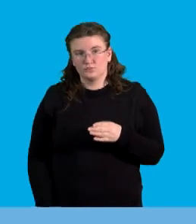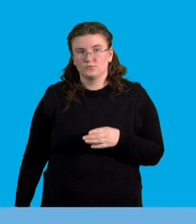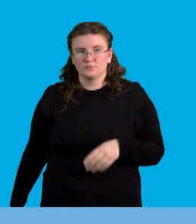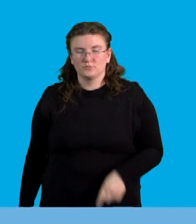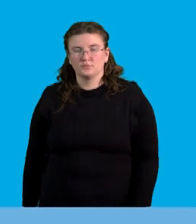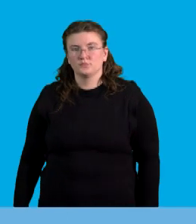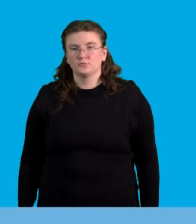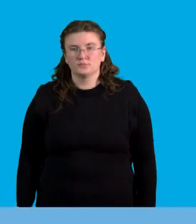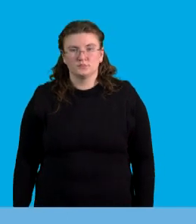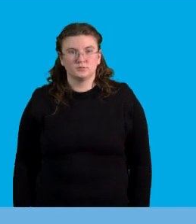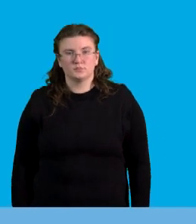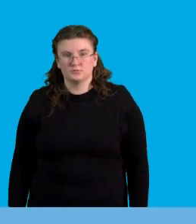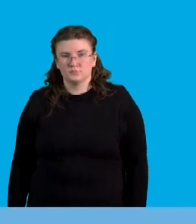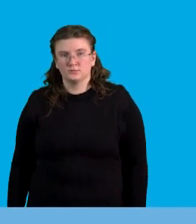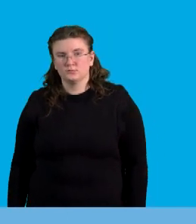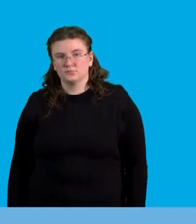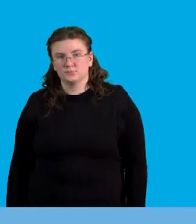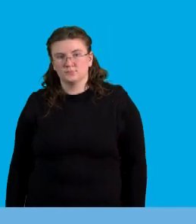output